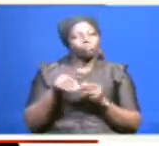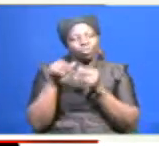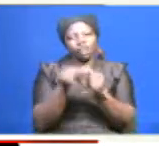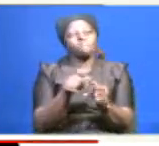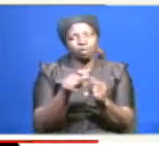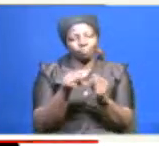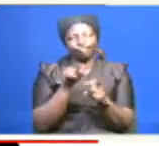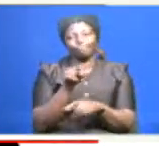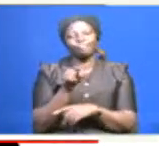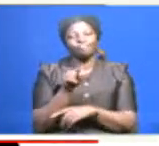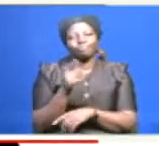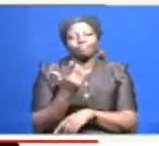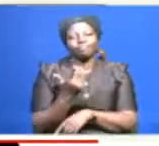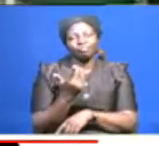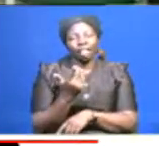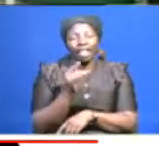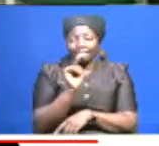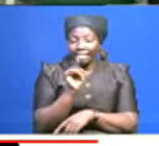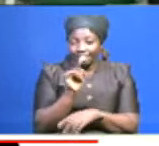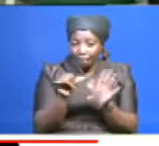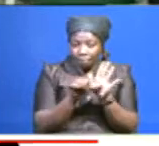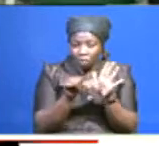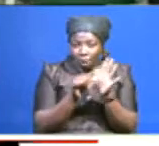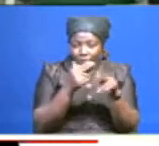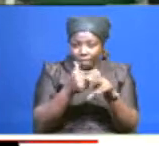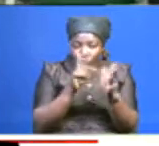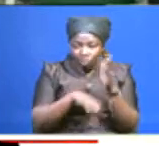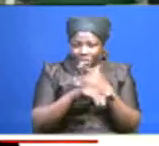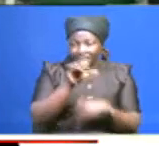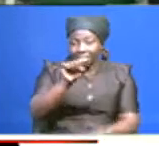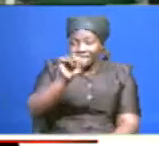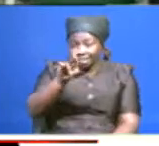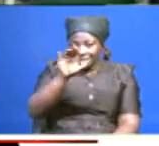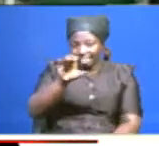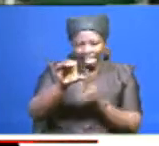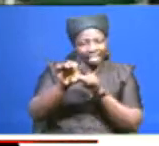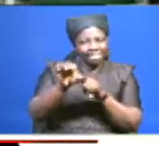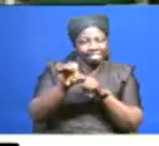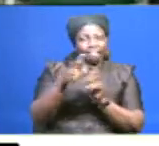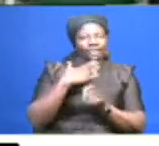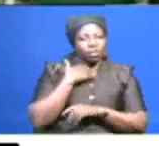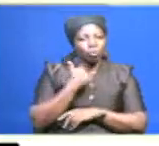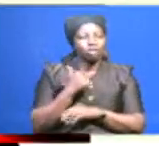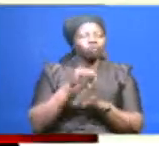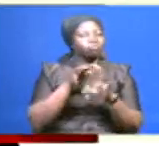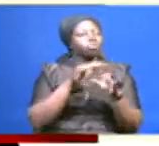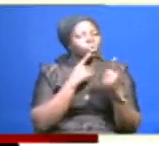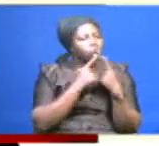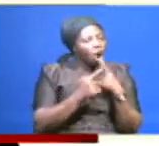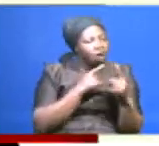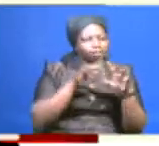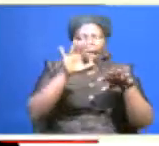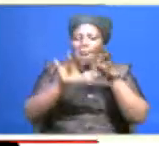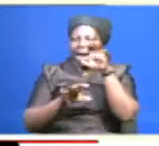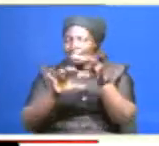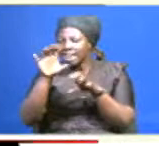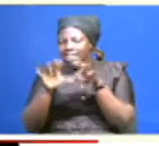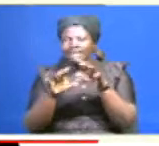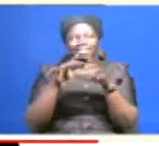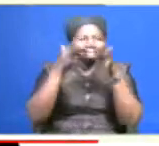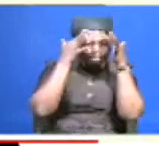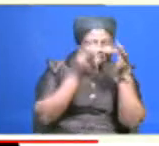it. This animal called SRC. That they want to negotiate, they want to decide on